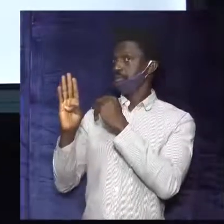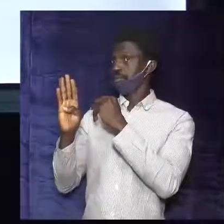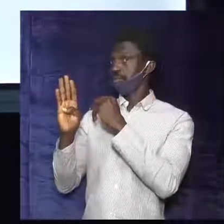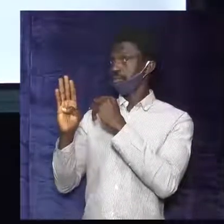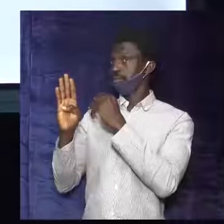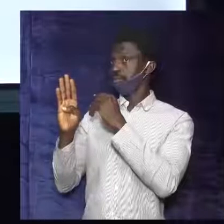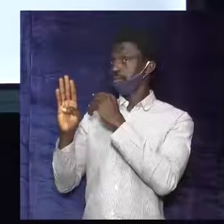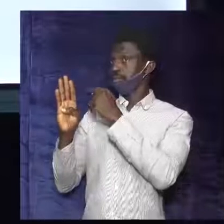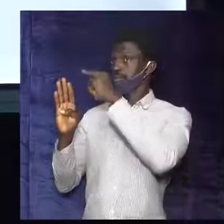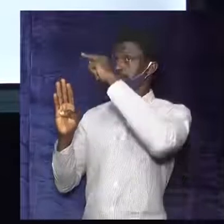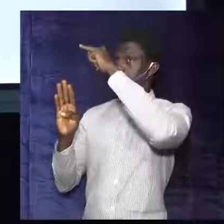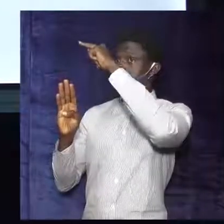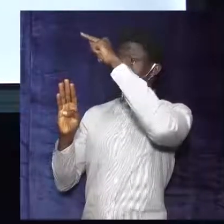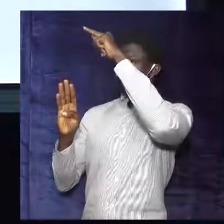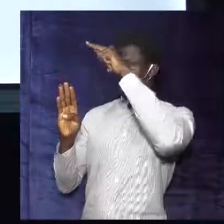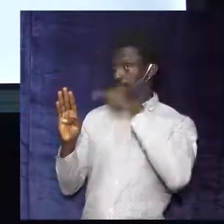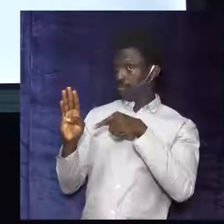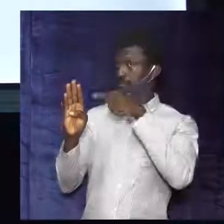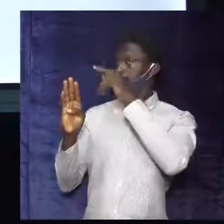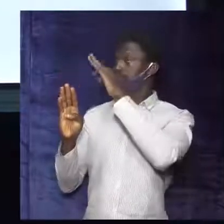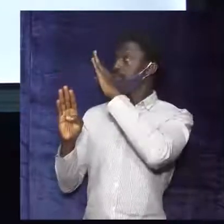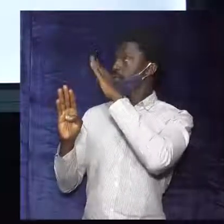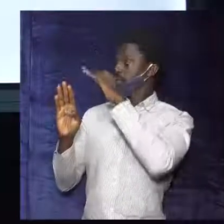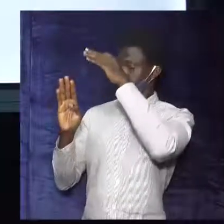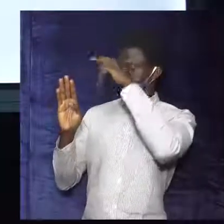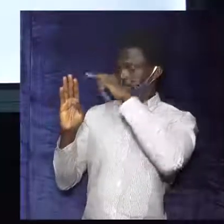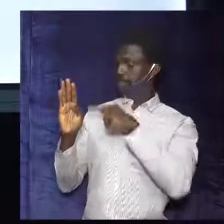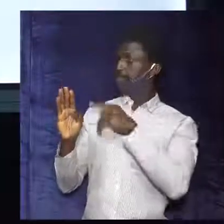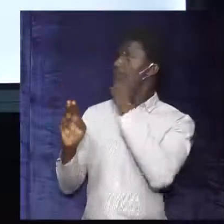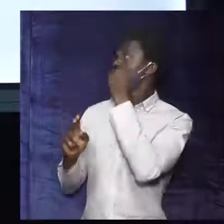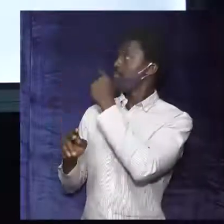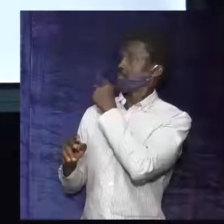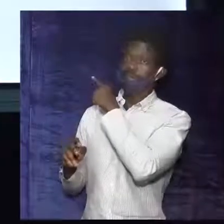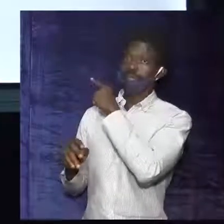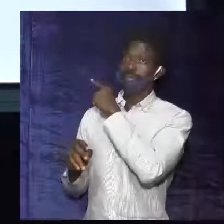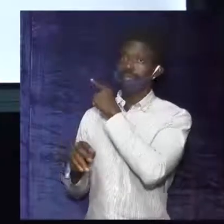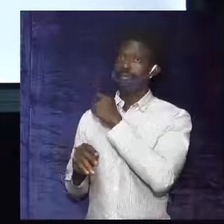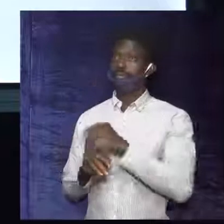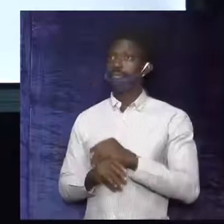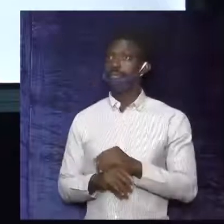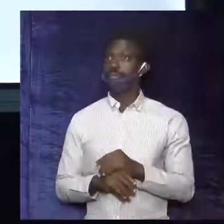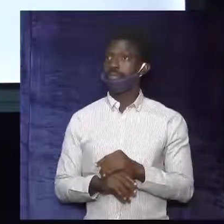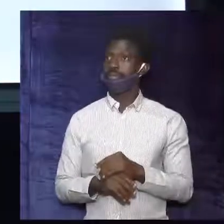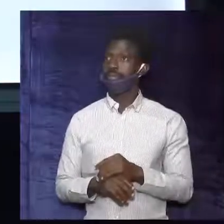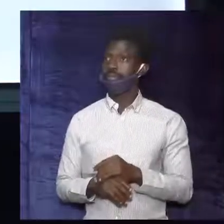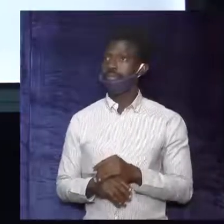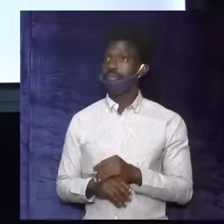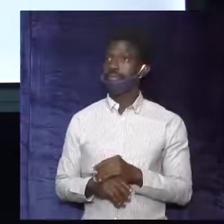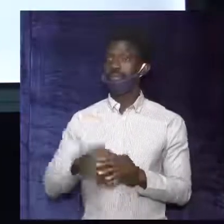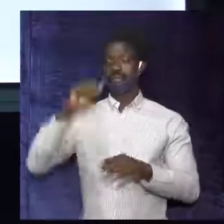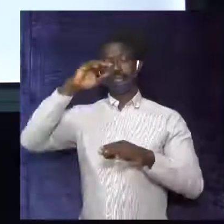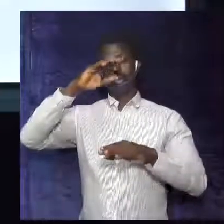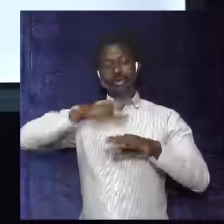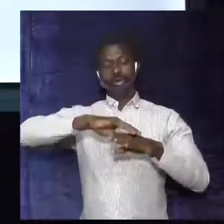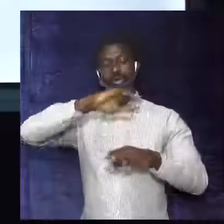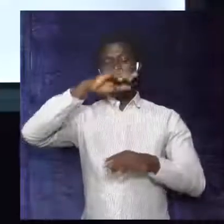diagram? Is it going to be G, F, or E? Well, the correct one should be F, because it's directly on the other